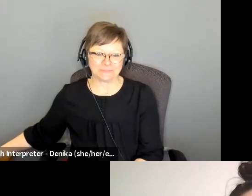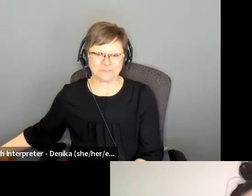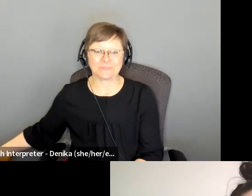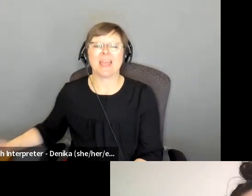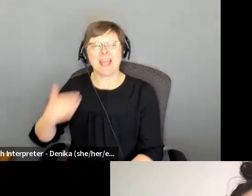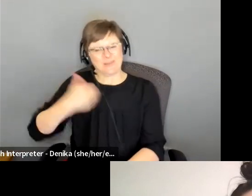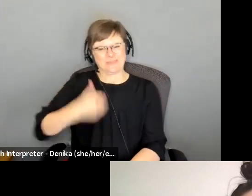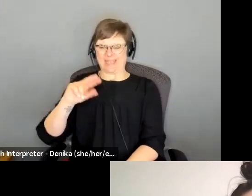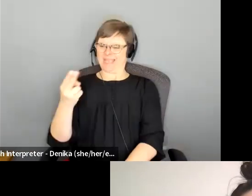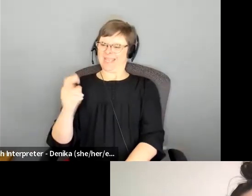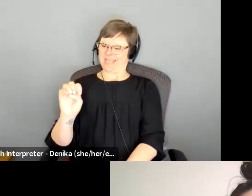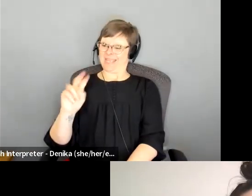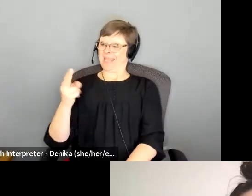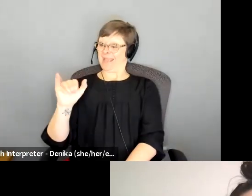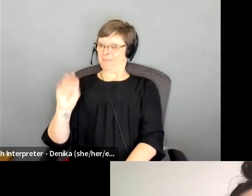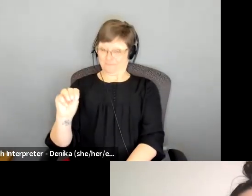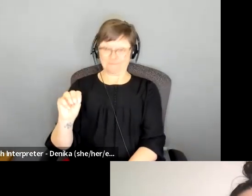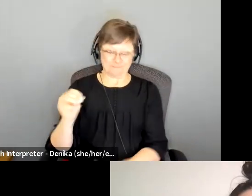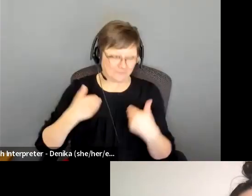him pronouns. And